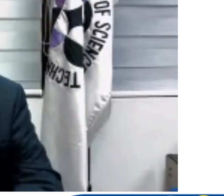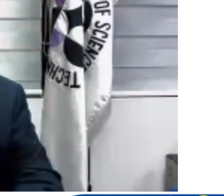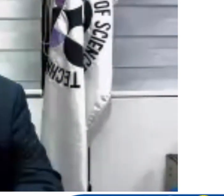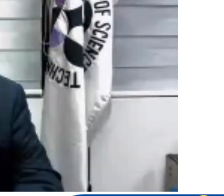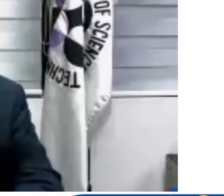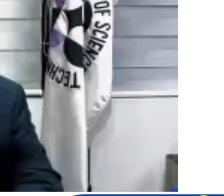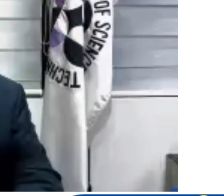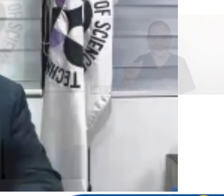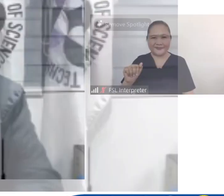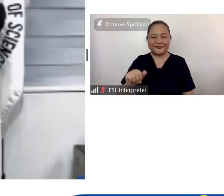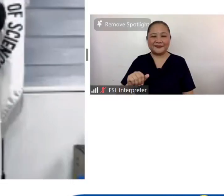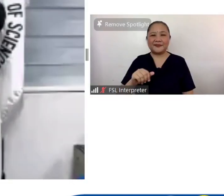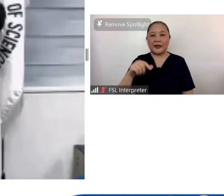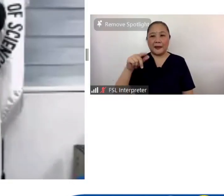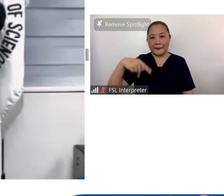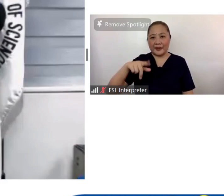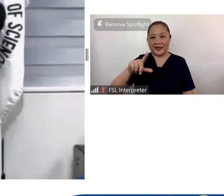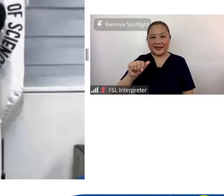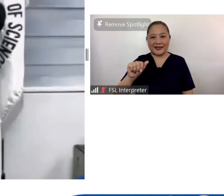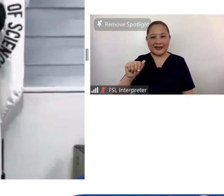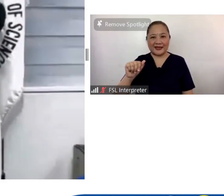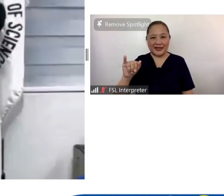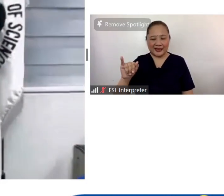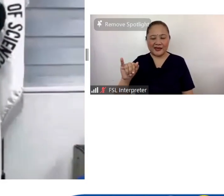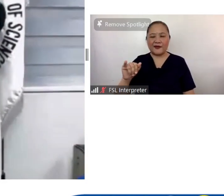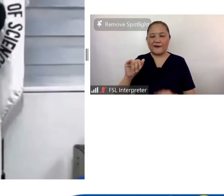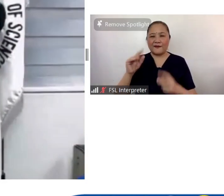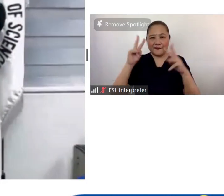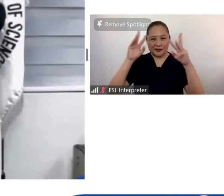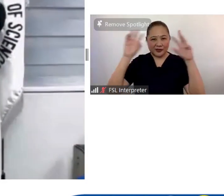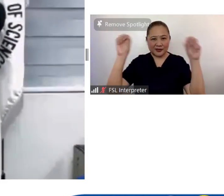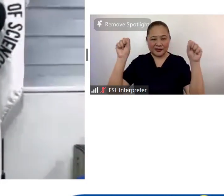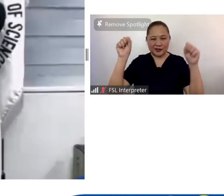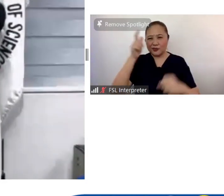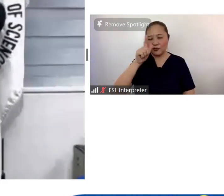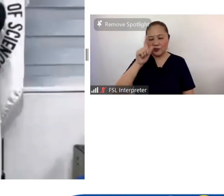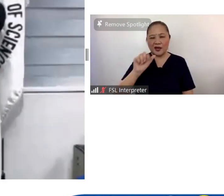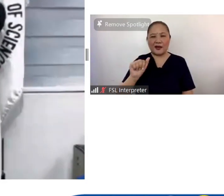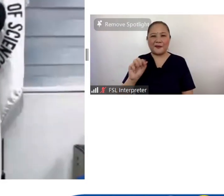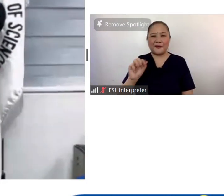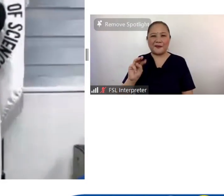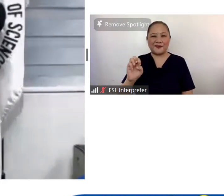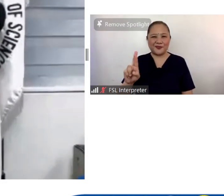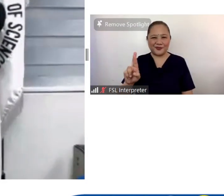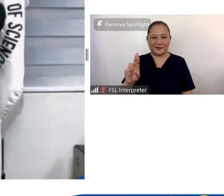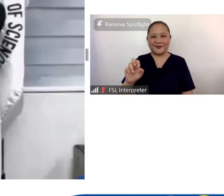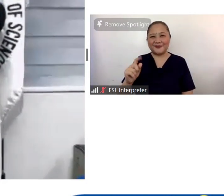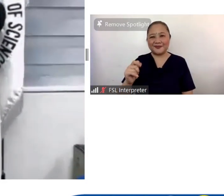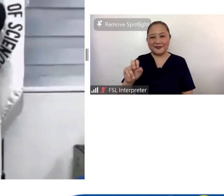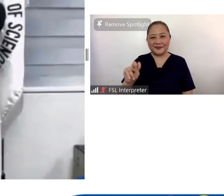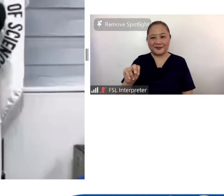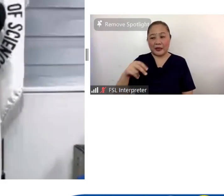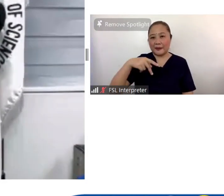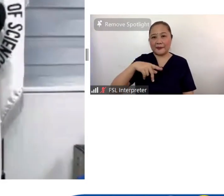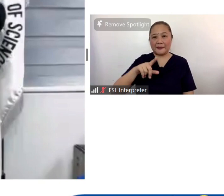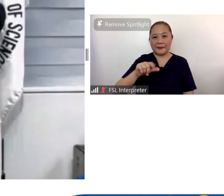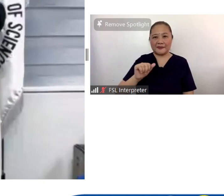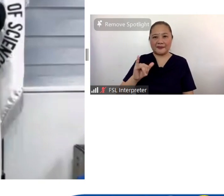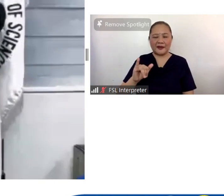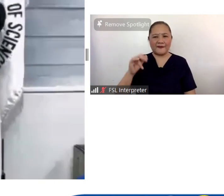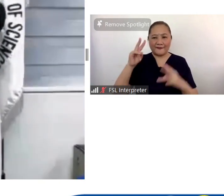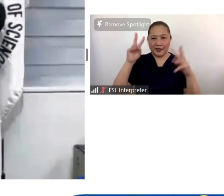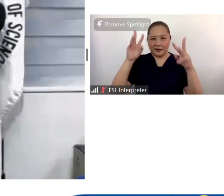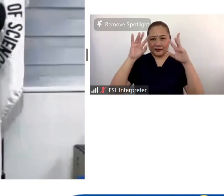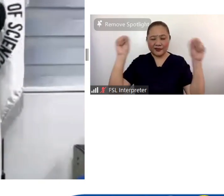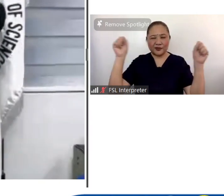Garcia, PLAI Vice President for Luzon Amor Martin, PLAI Vice President